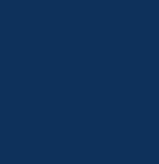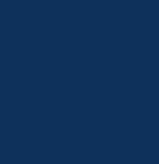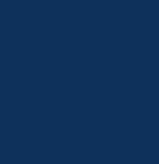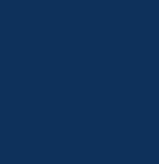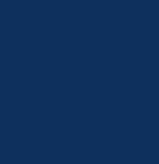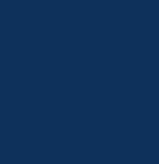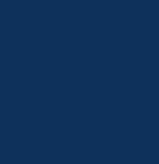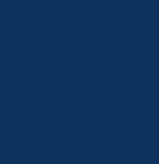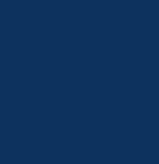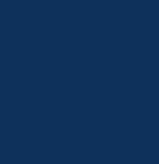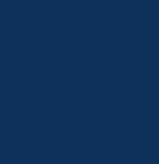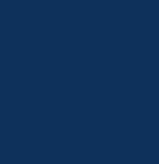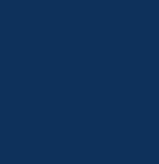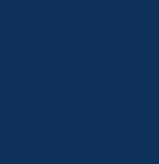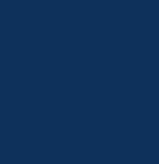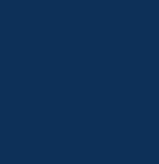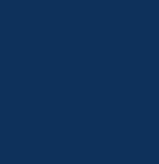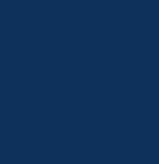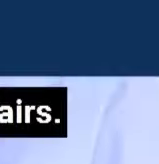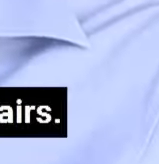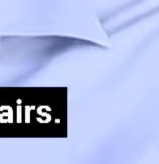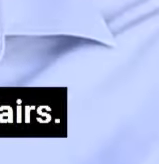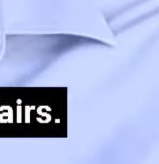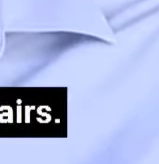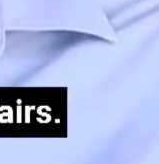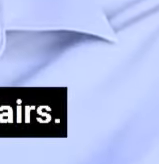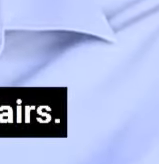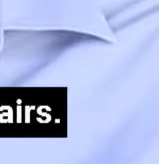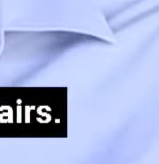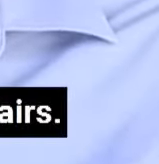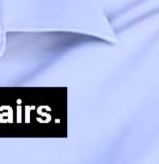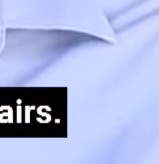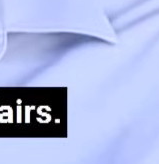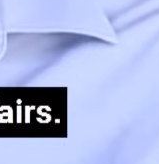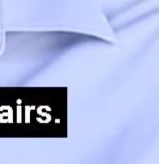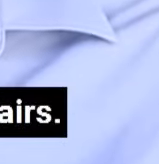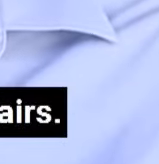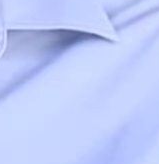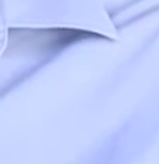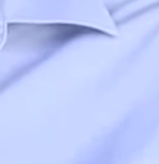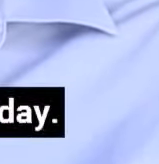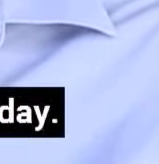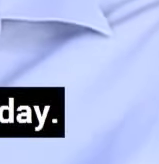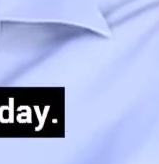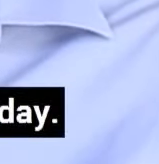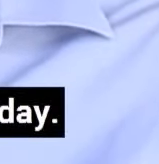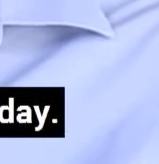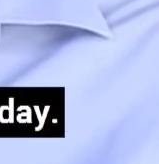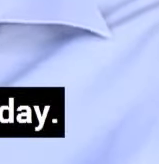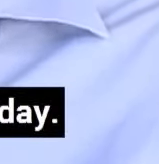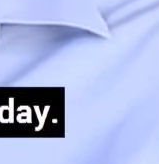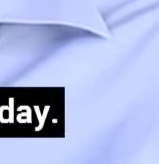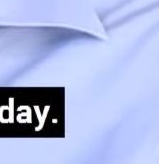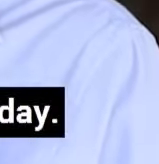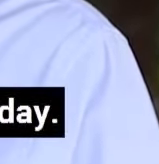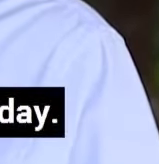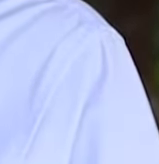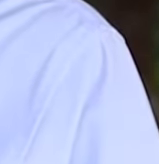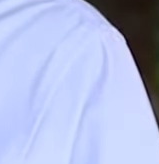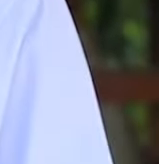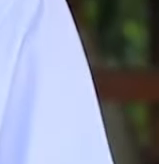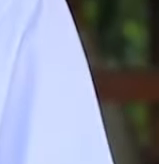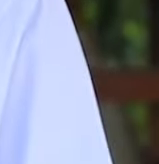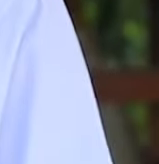me. Check out the Howie Severino podcast, an original for GMA News and Public Affairs. New episodes will stream every